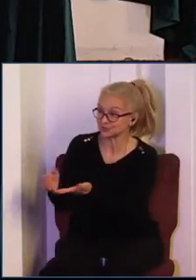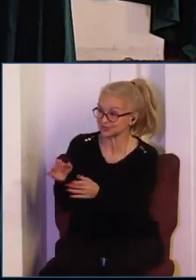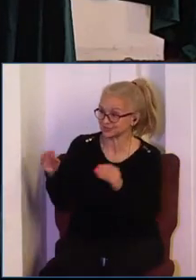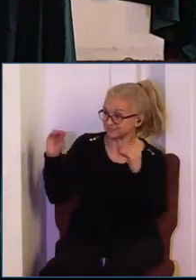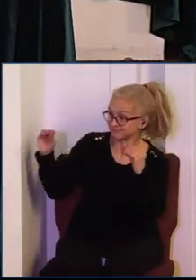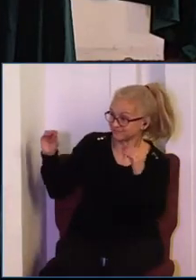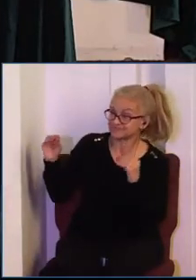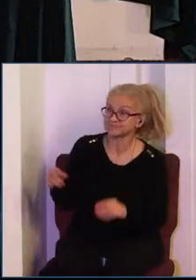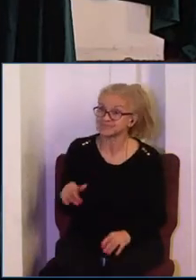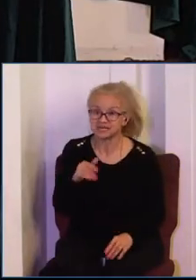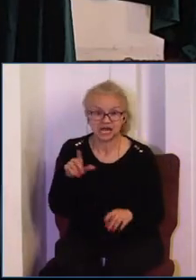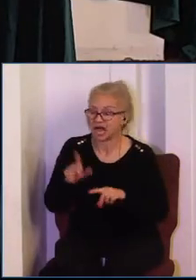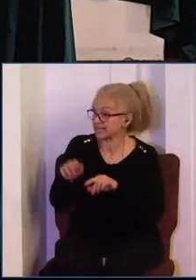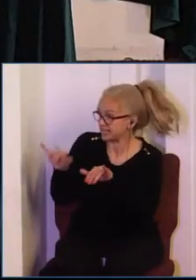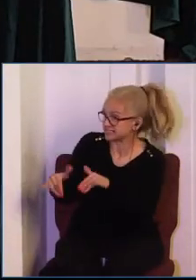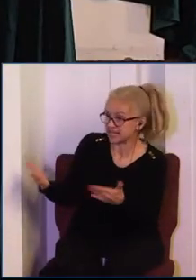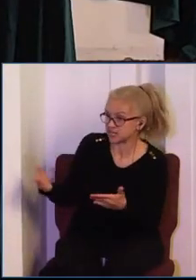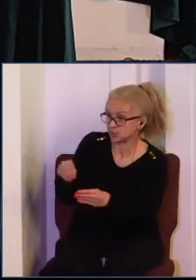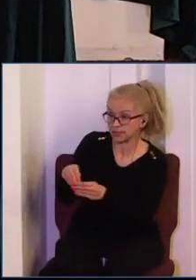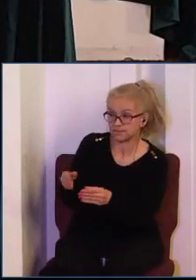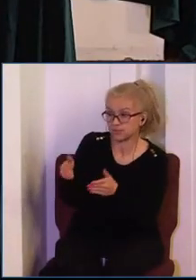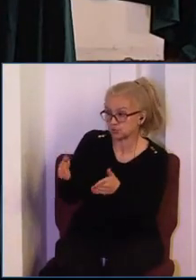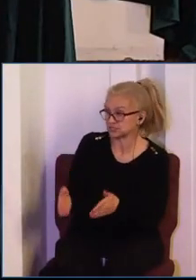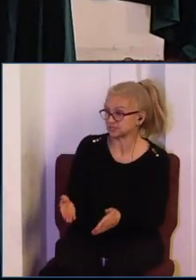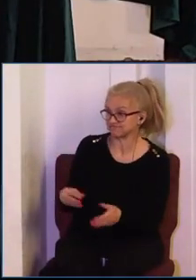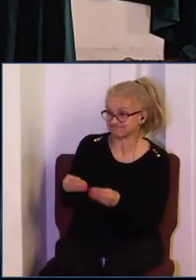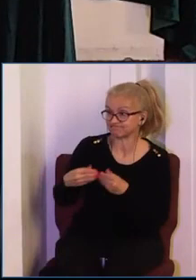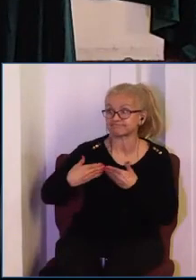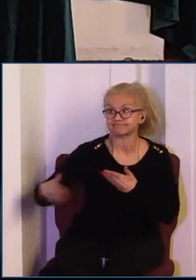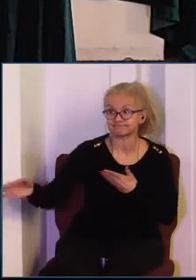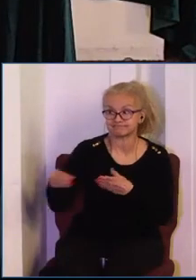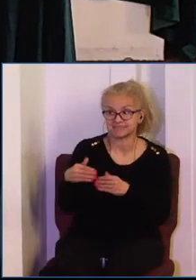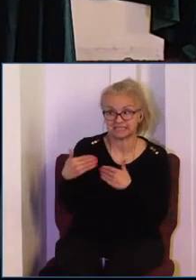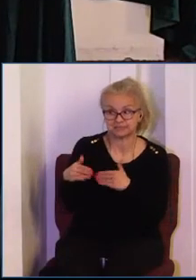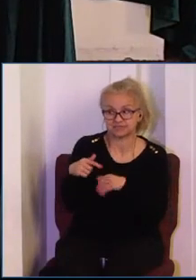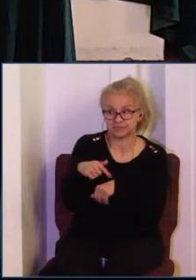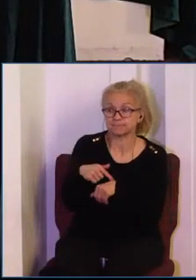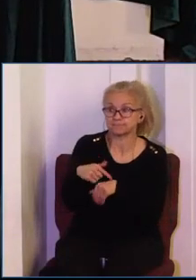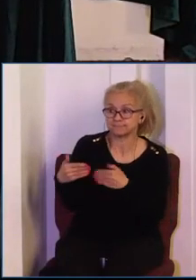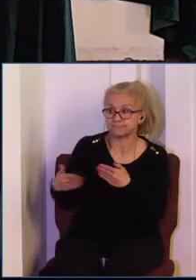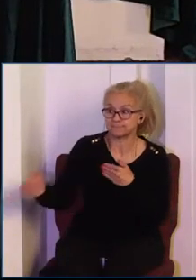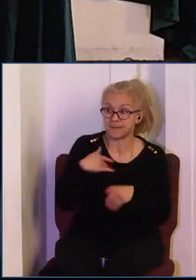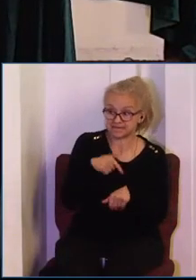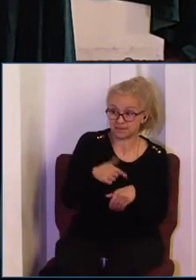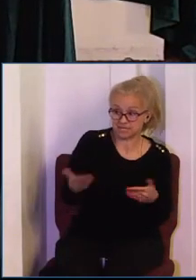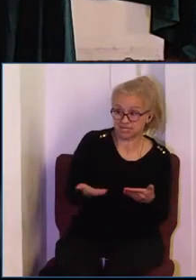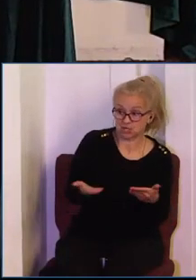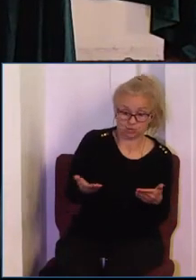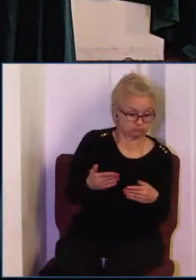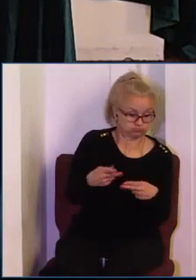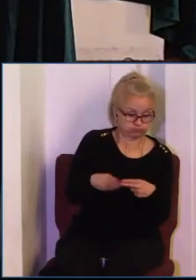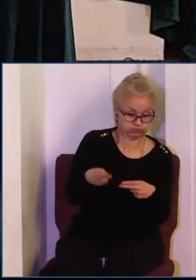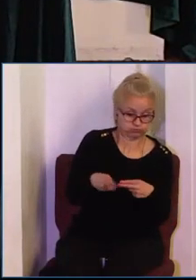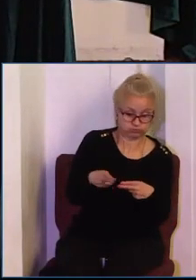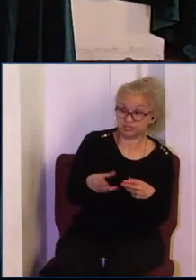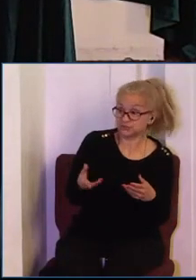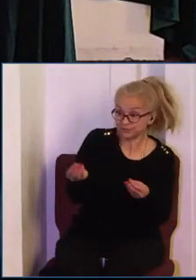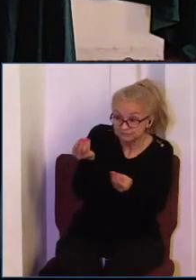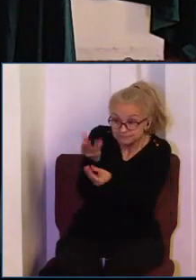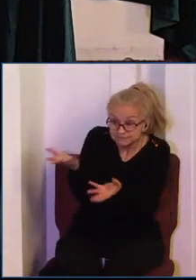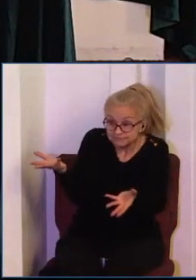I'm not going to be able to stay with you in person much longer. My time here is very short.